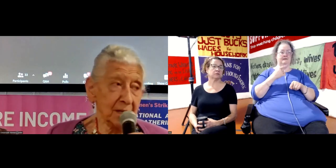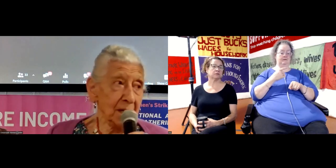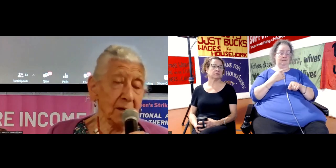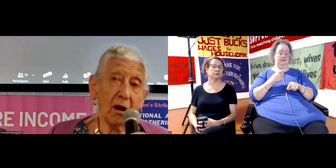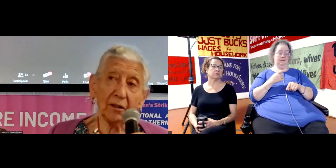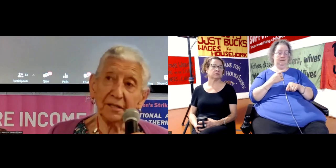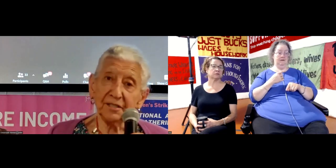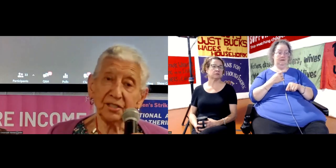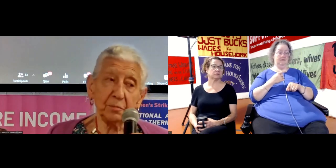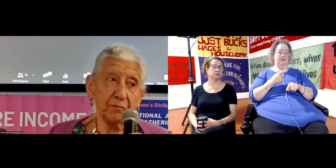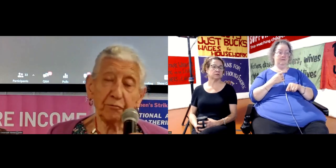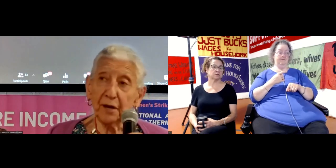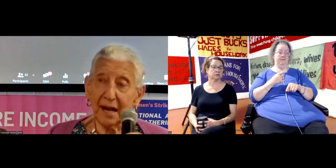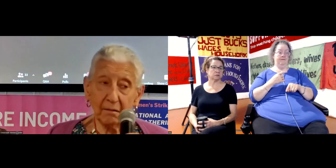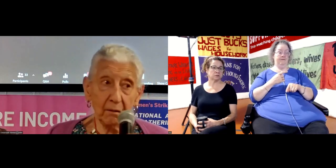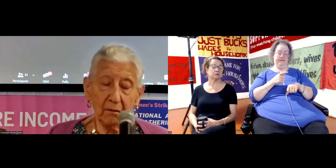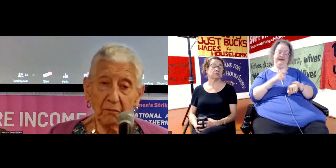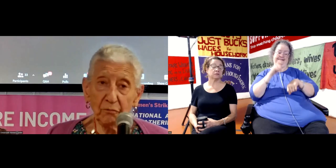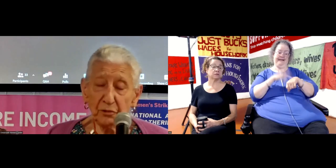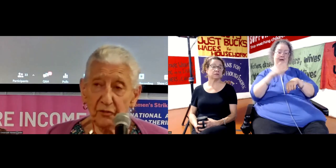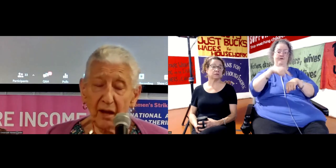these colonies to be free